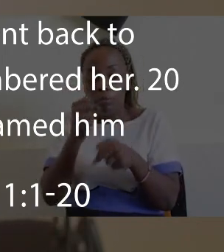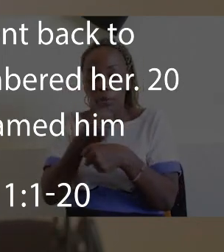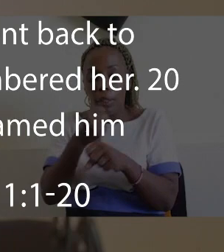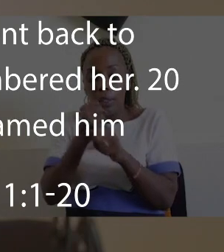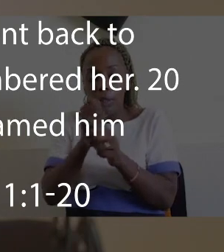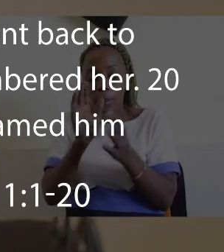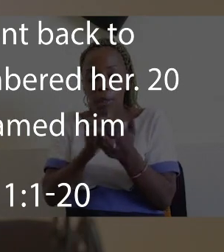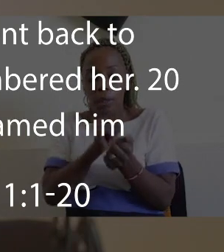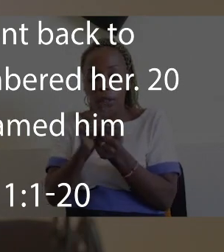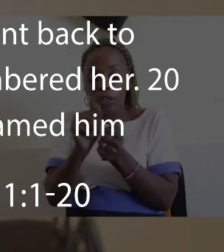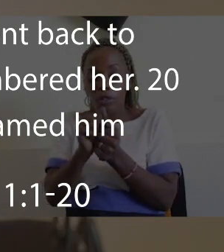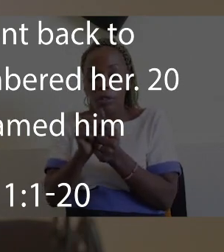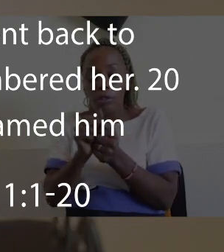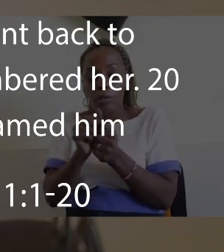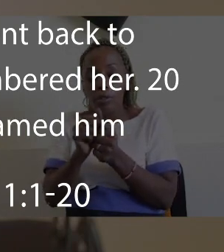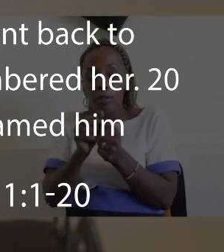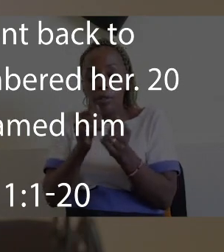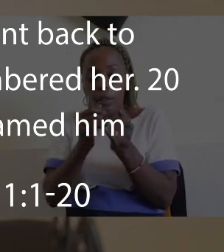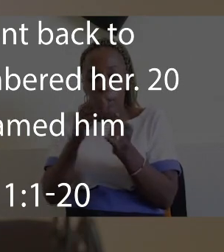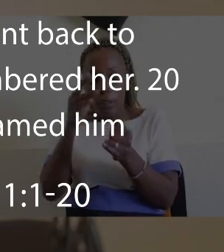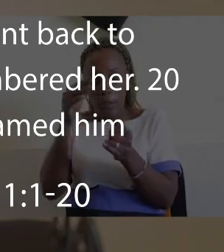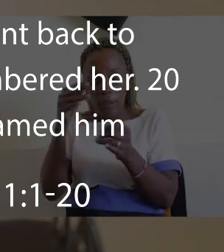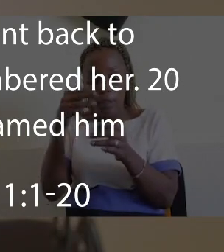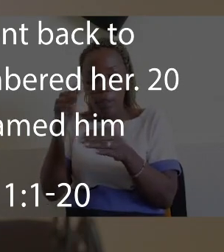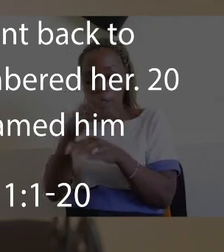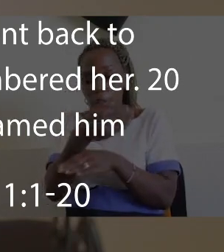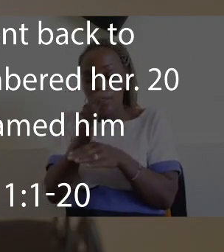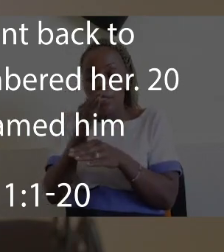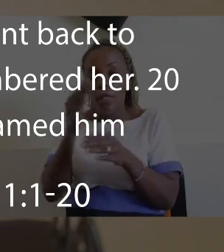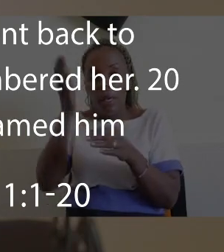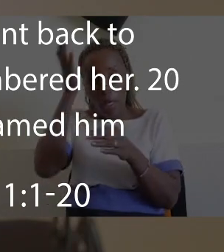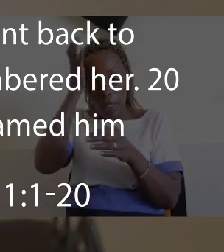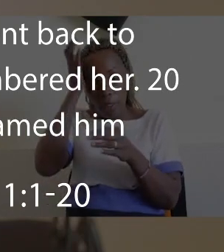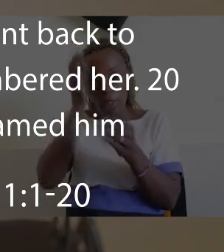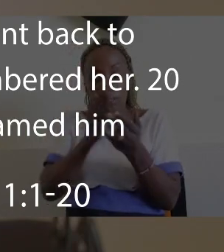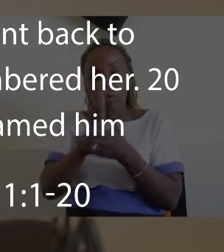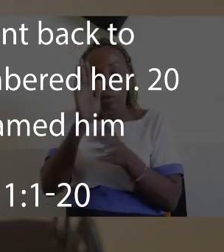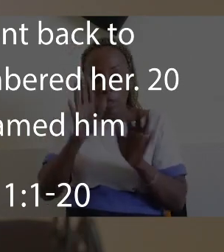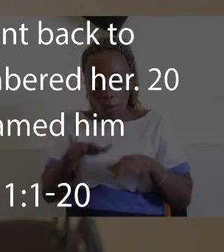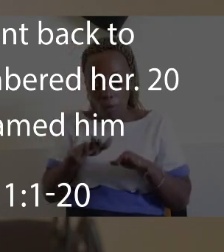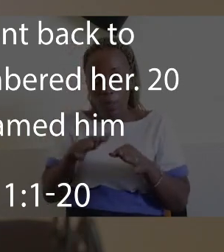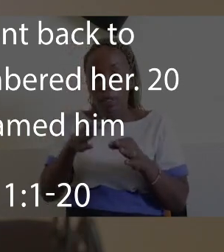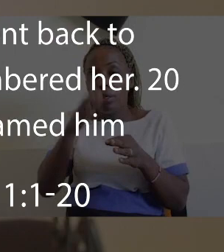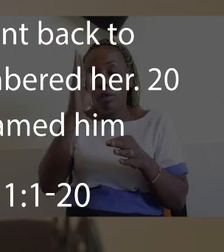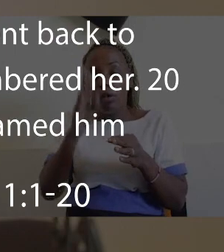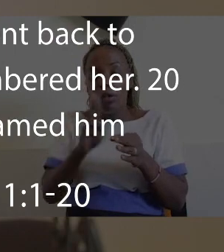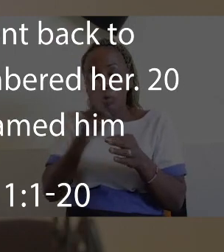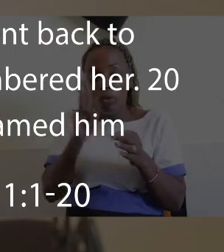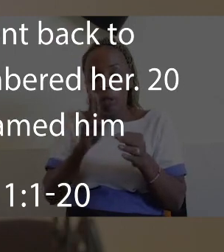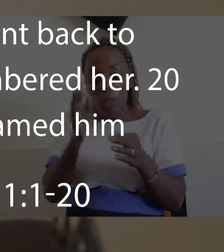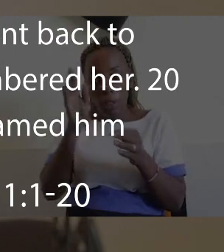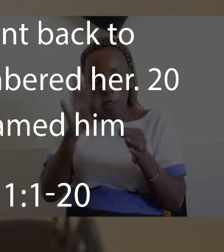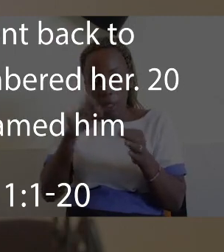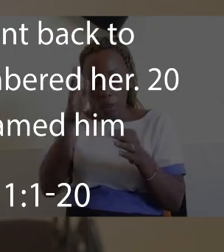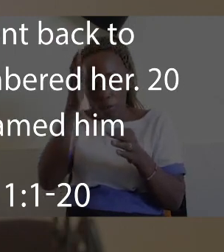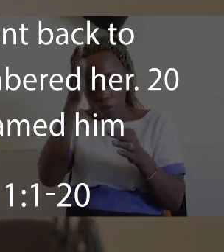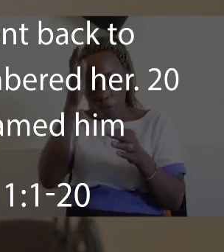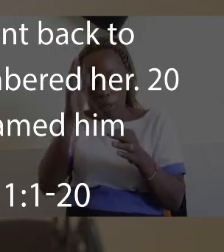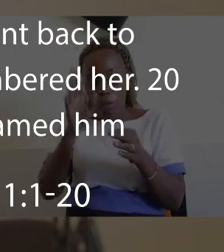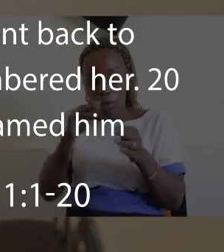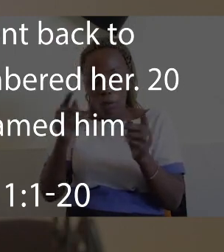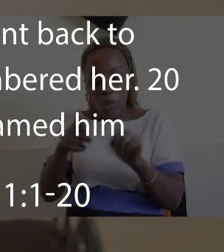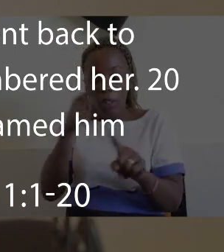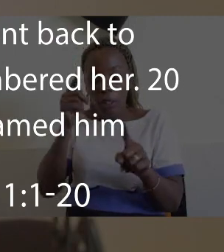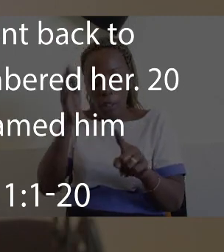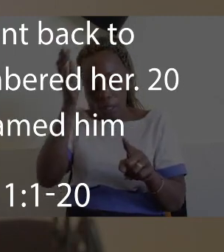the serpent's head. It was through the seed of the woman that God used to crush the head of